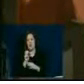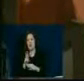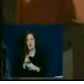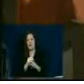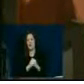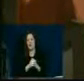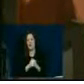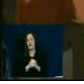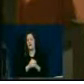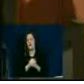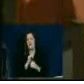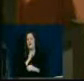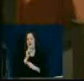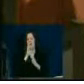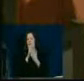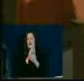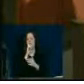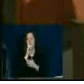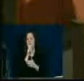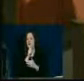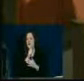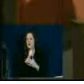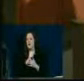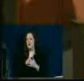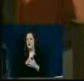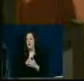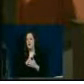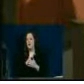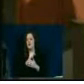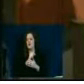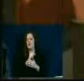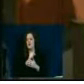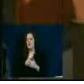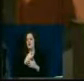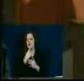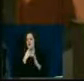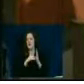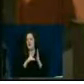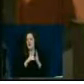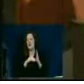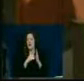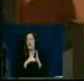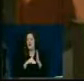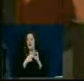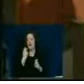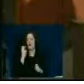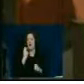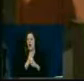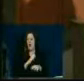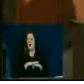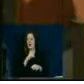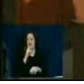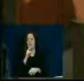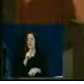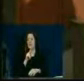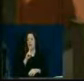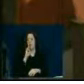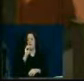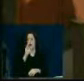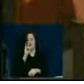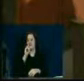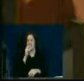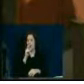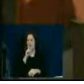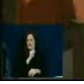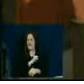And I did ask for what I did, I've said over and over again, I've been hard on Dr. McIntyre's staff, and